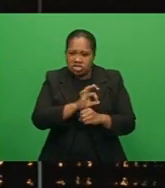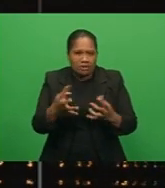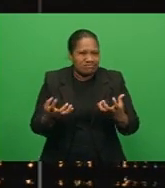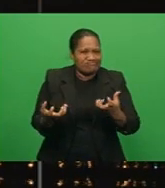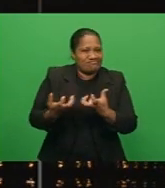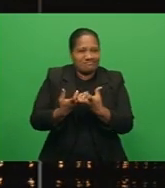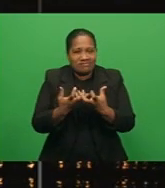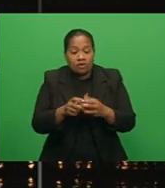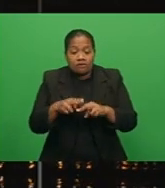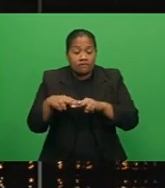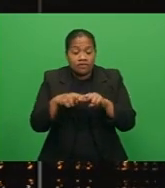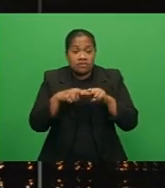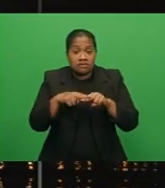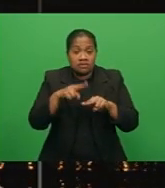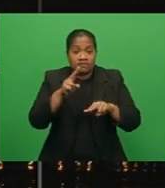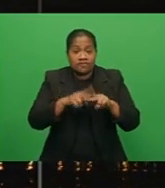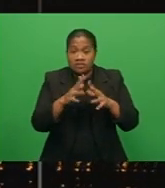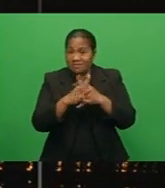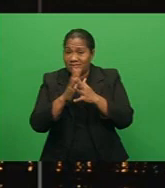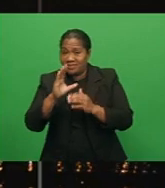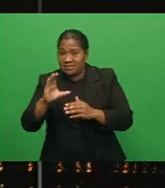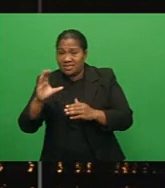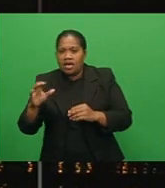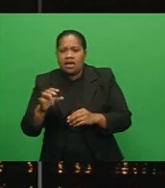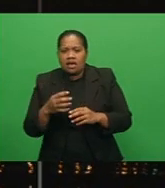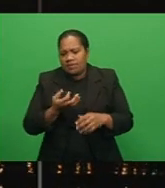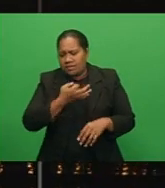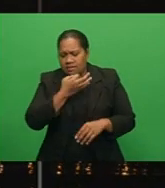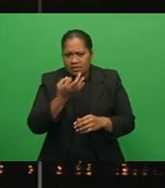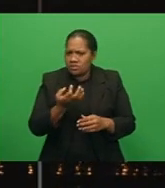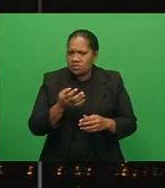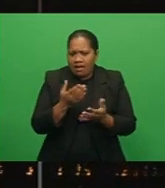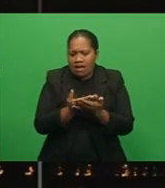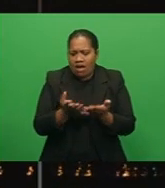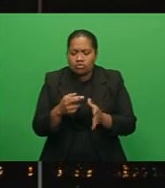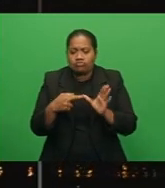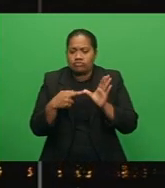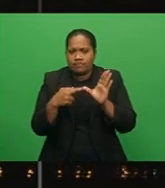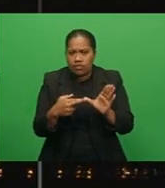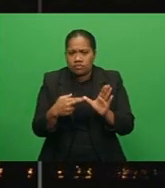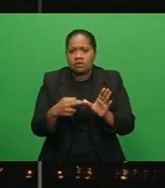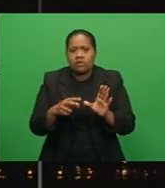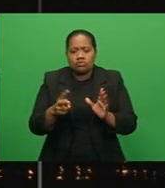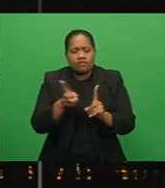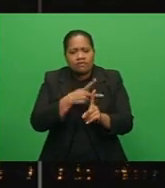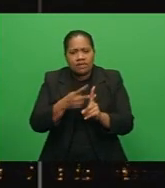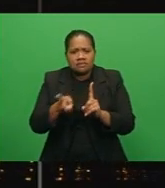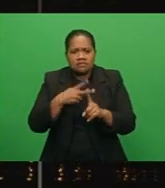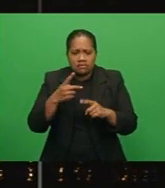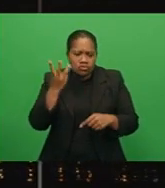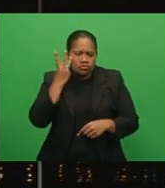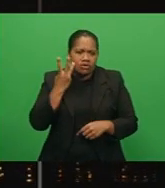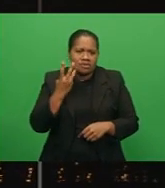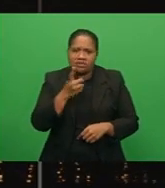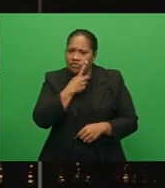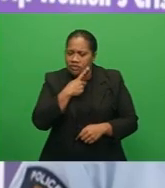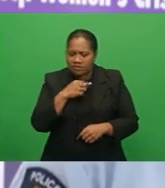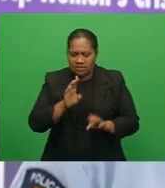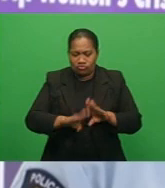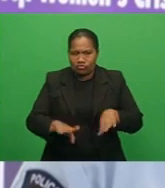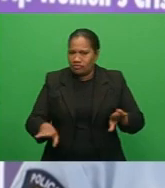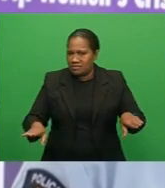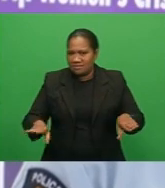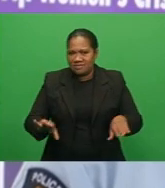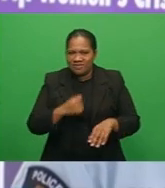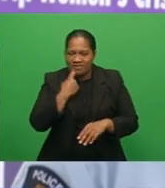Crisis Centre is training officers on how to respond to violence against women, girls and children. Koroi Tandulala reports.